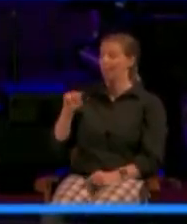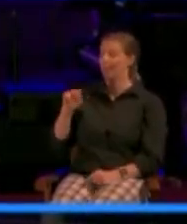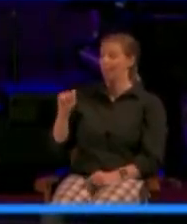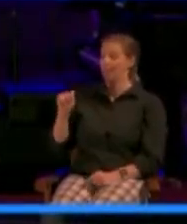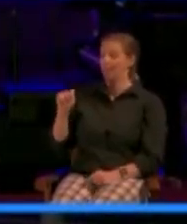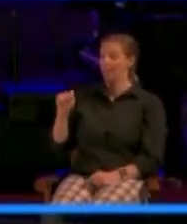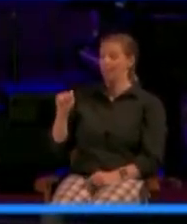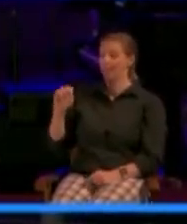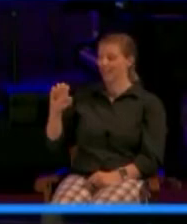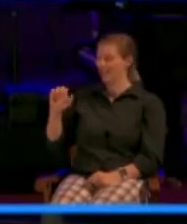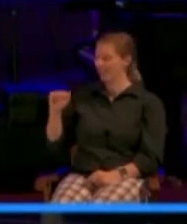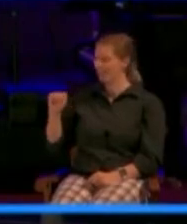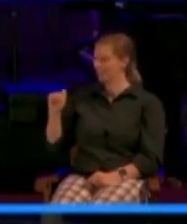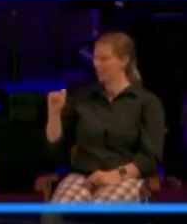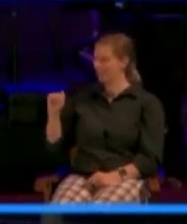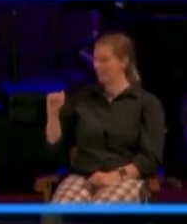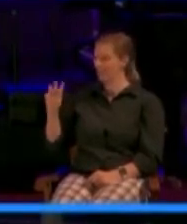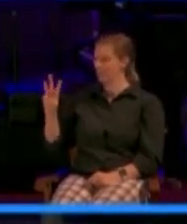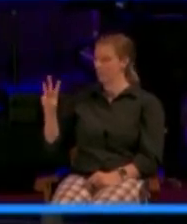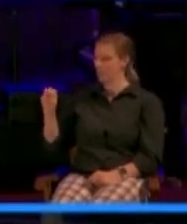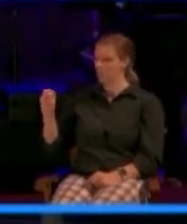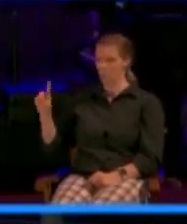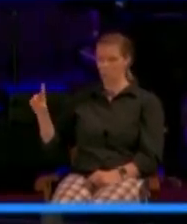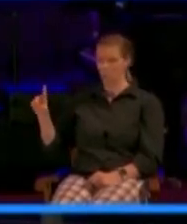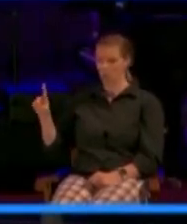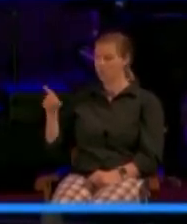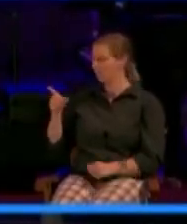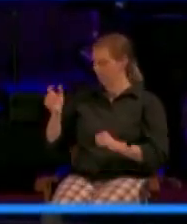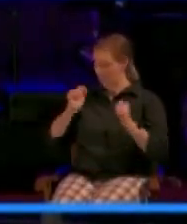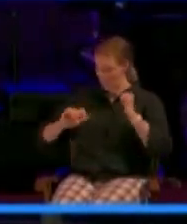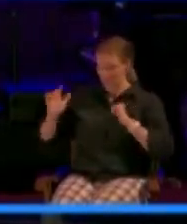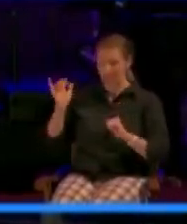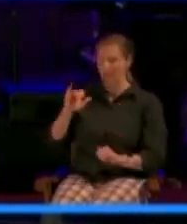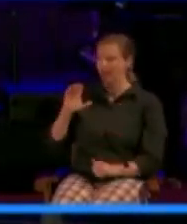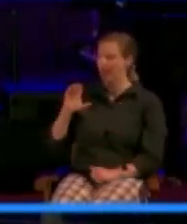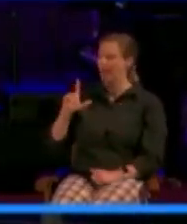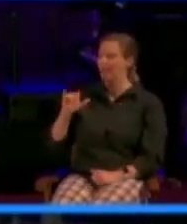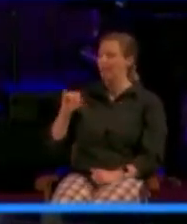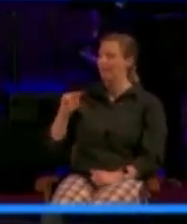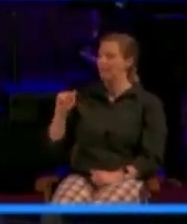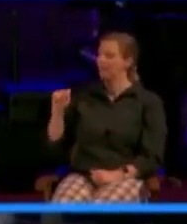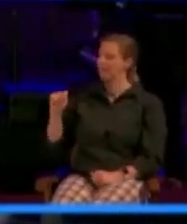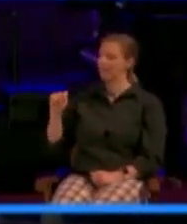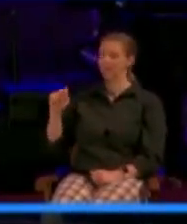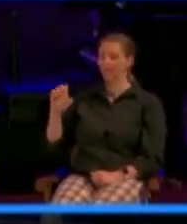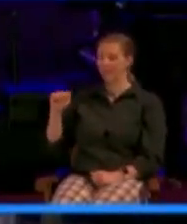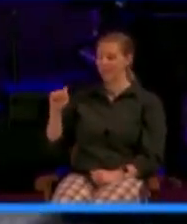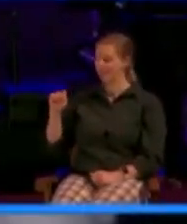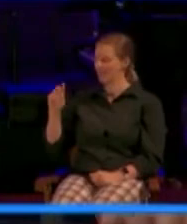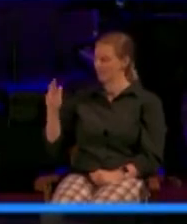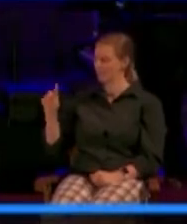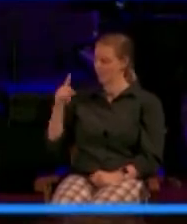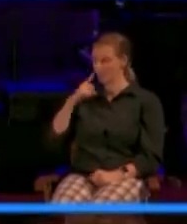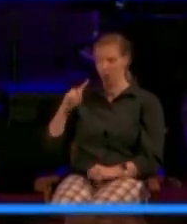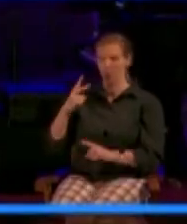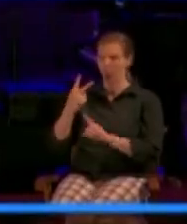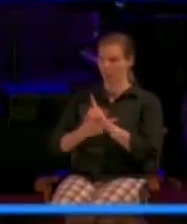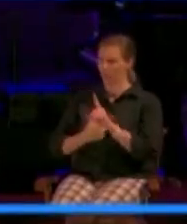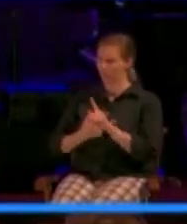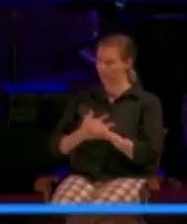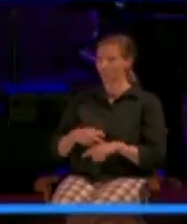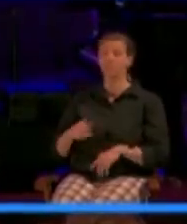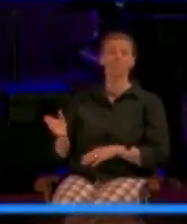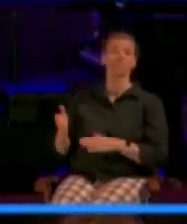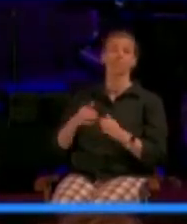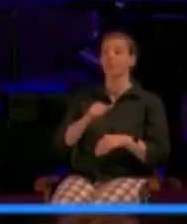One time, he's a soldier. He dresses up in armor regalia, or in army regalia, and strutches stuff, and